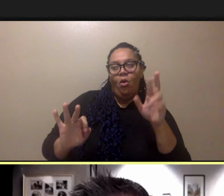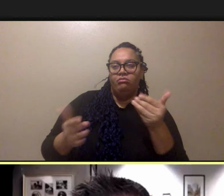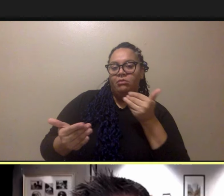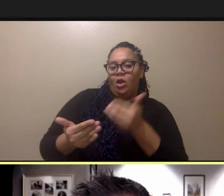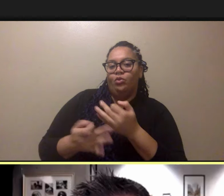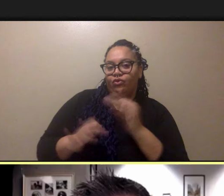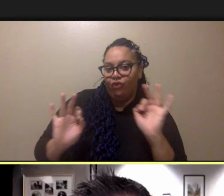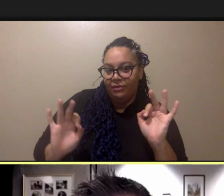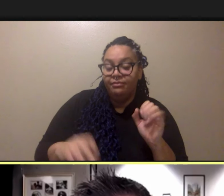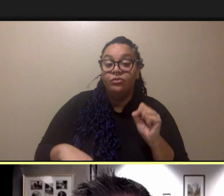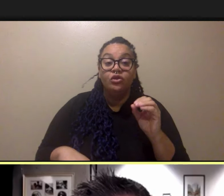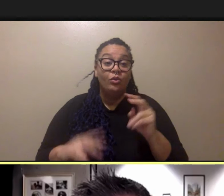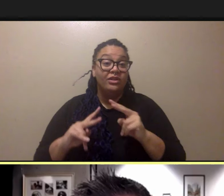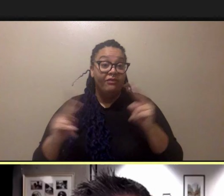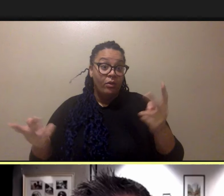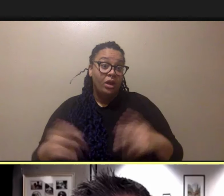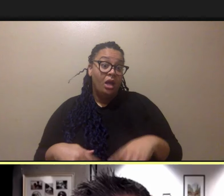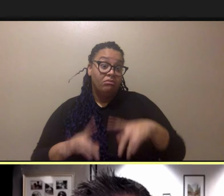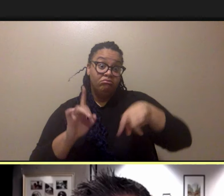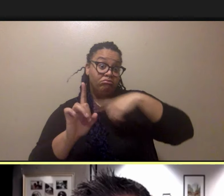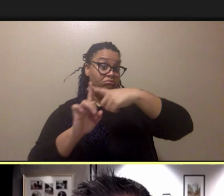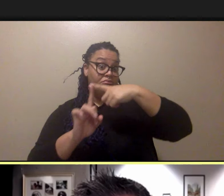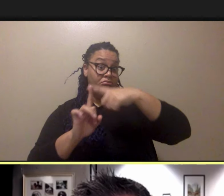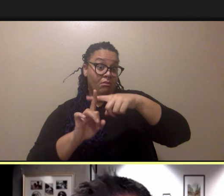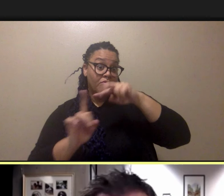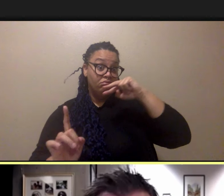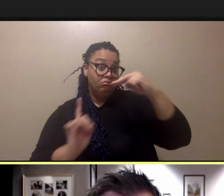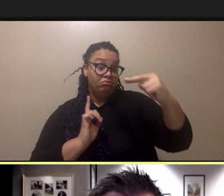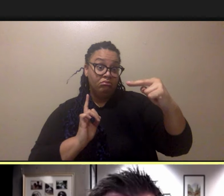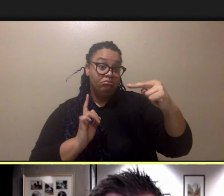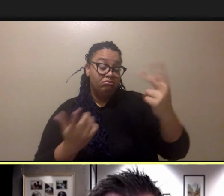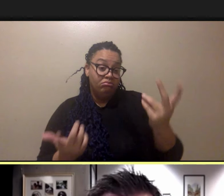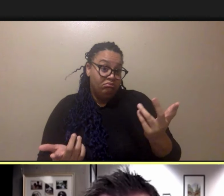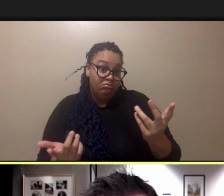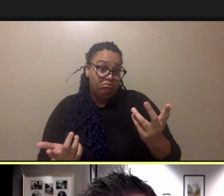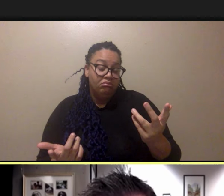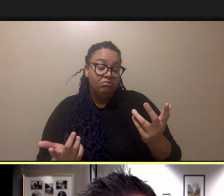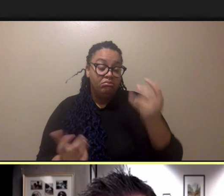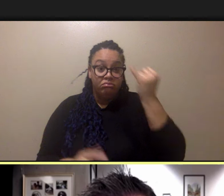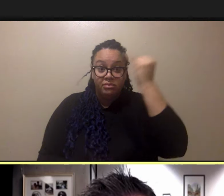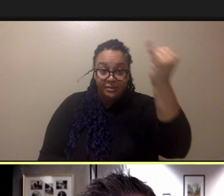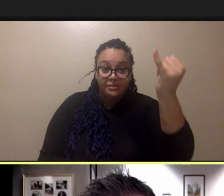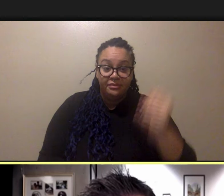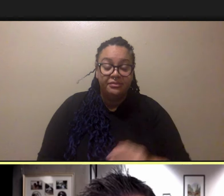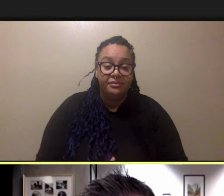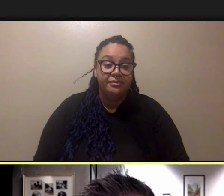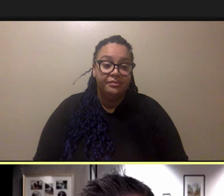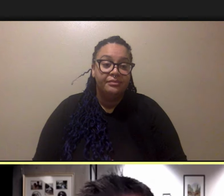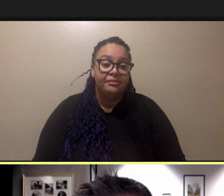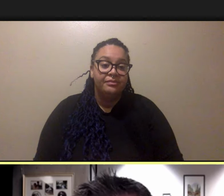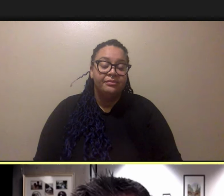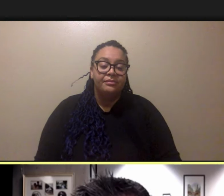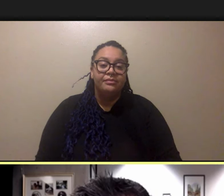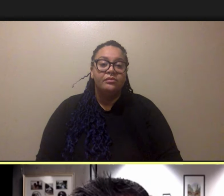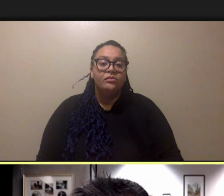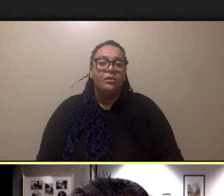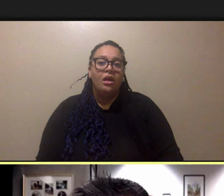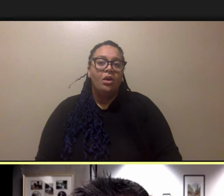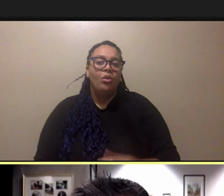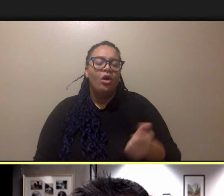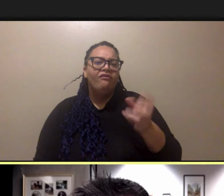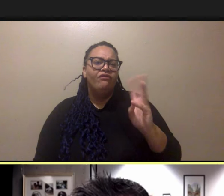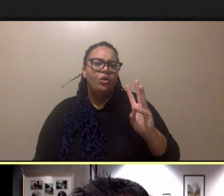And so it was a very optimistic, kind of delusionally optimistic idea. And there were a couple